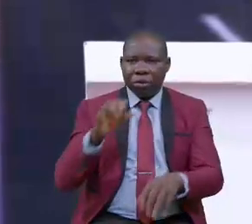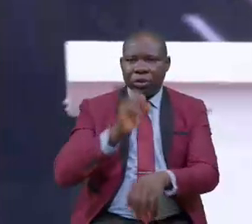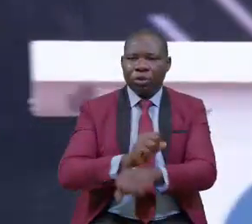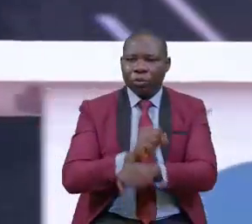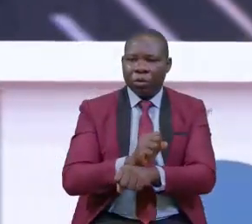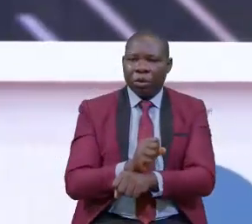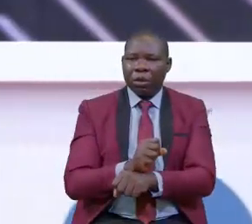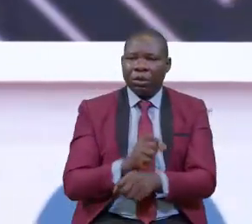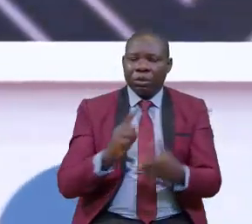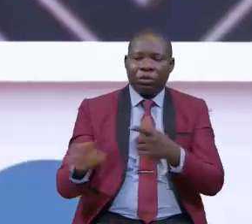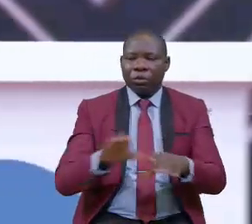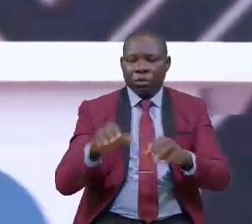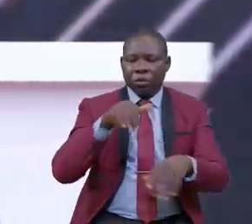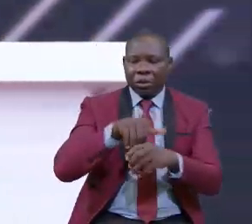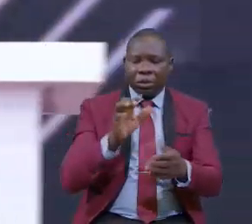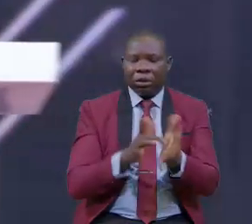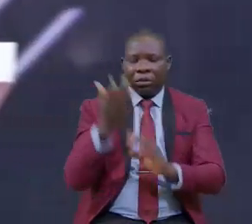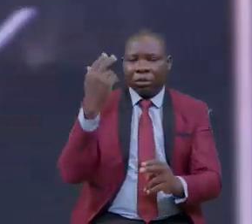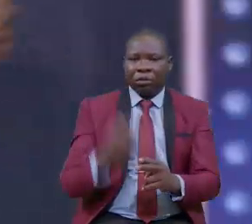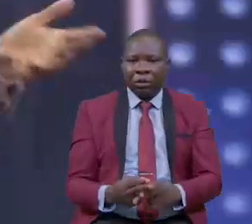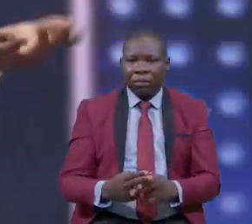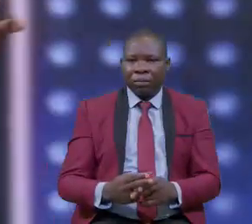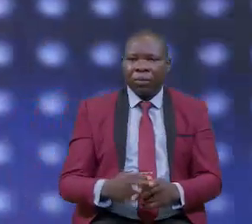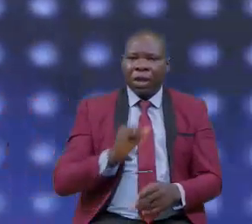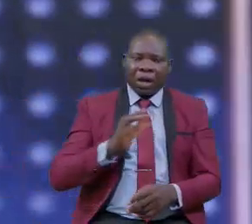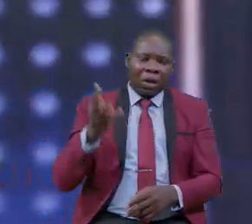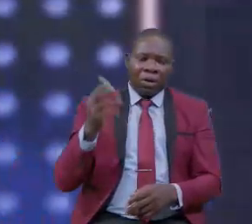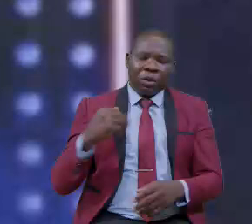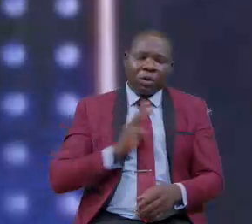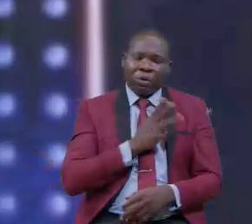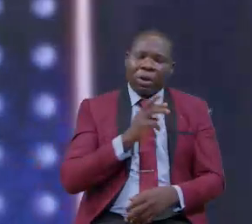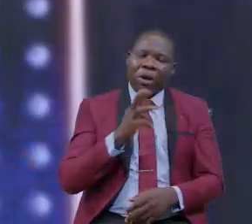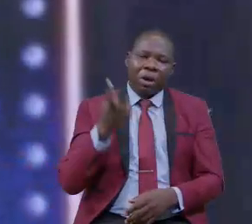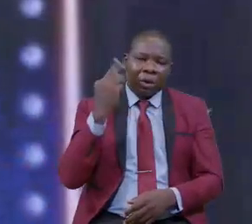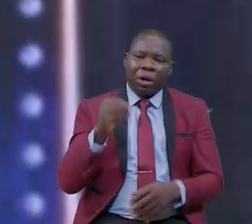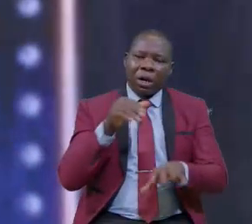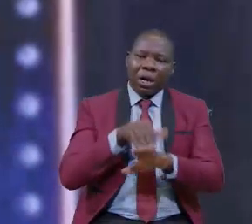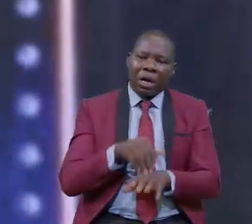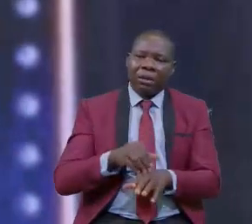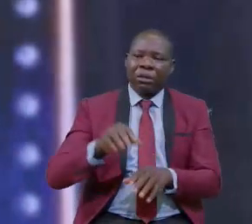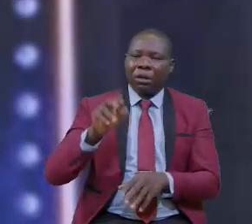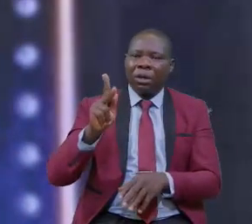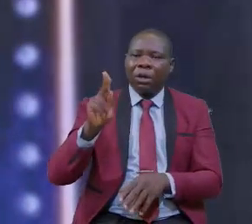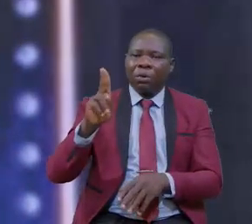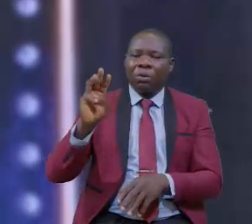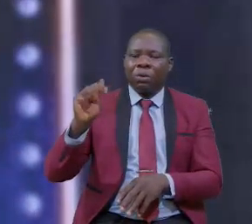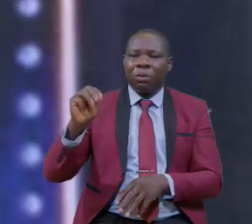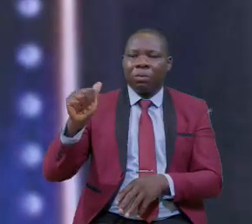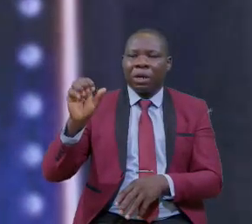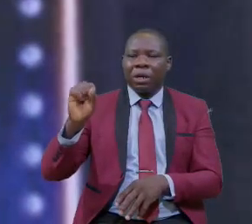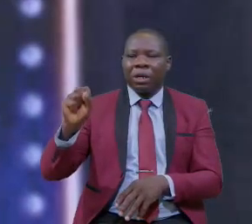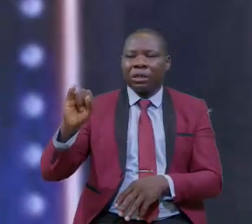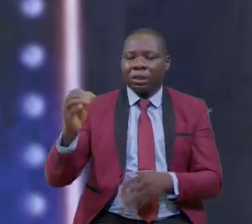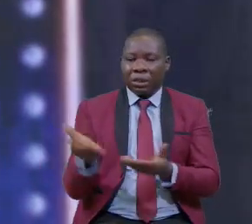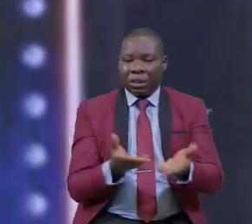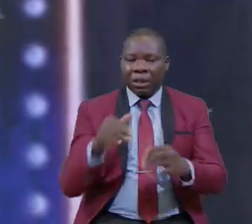here, 1979, because when I started coming in 1978, I kept on coming, while the crusade, and